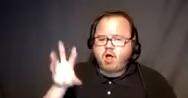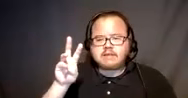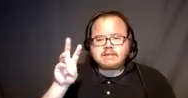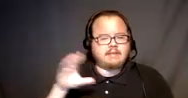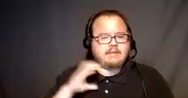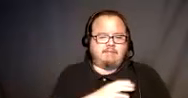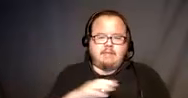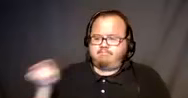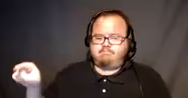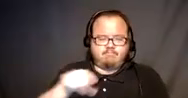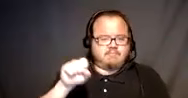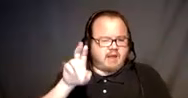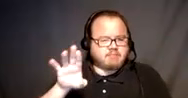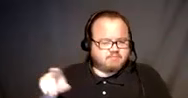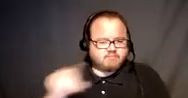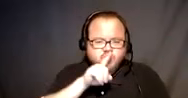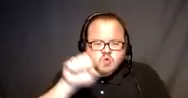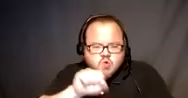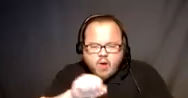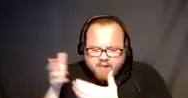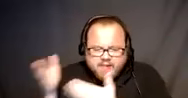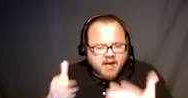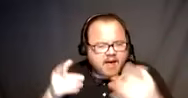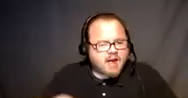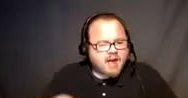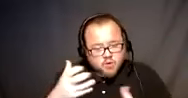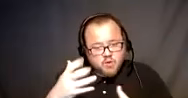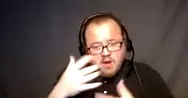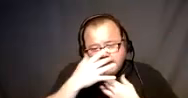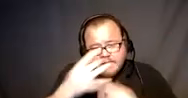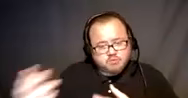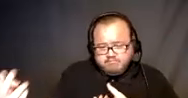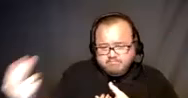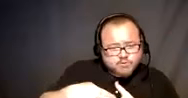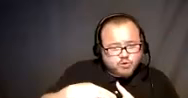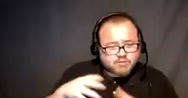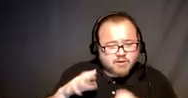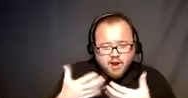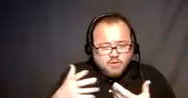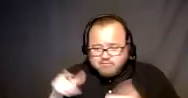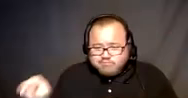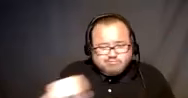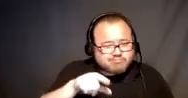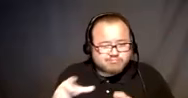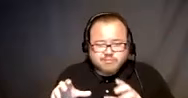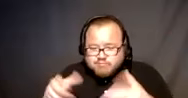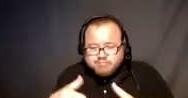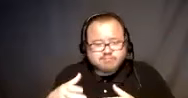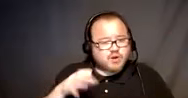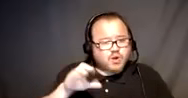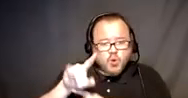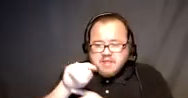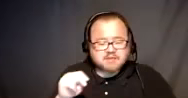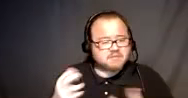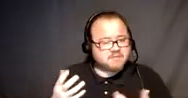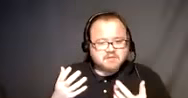are where the real work happens. So if you're interested in being a part of our coalition, you can check out the different subcommittees and let us know of your interest. Everyone